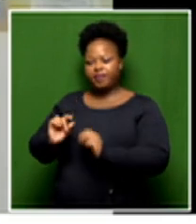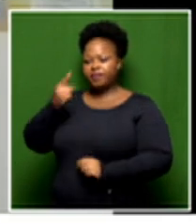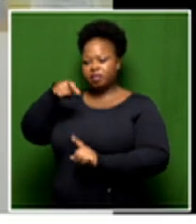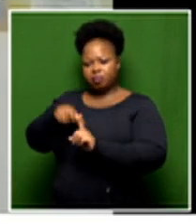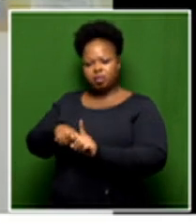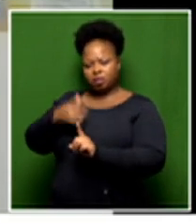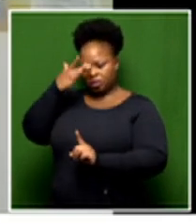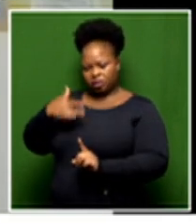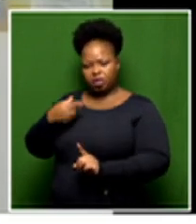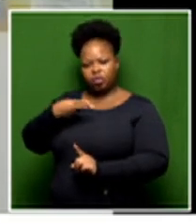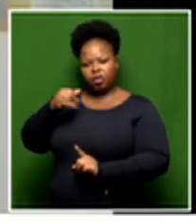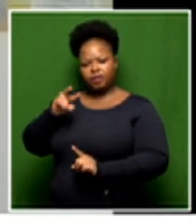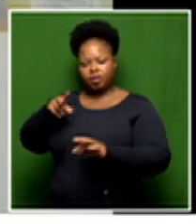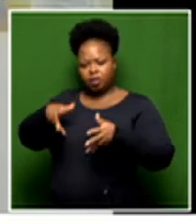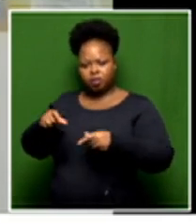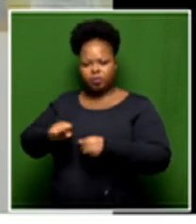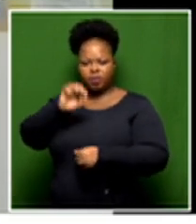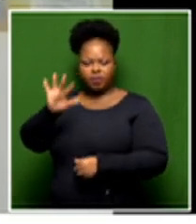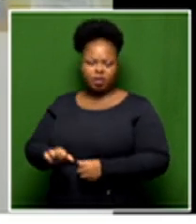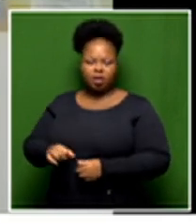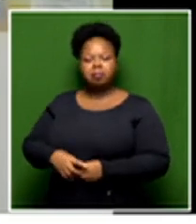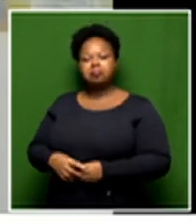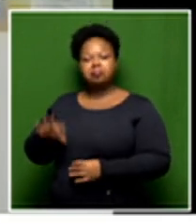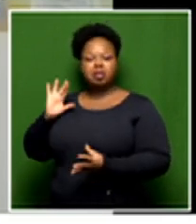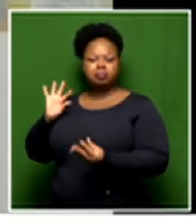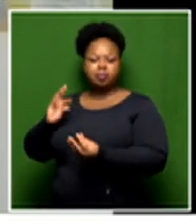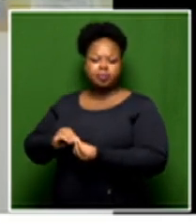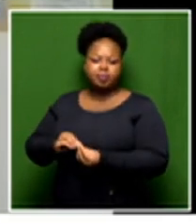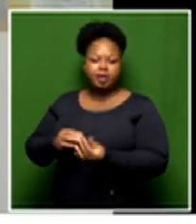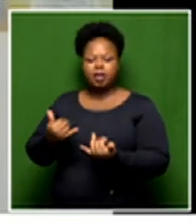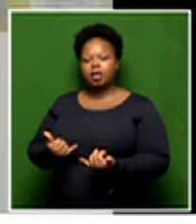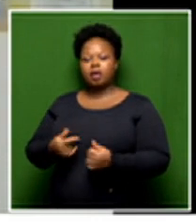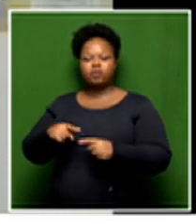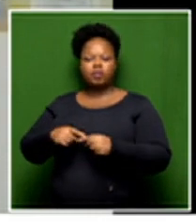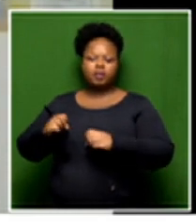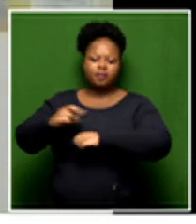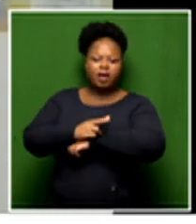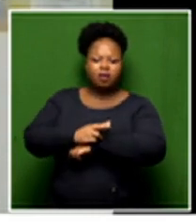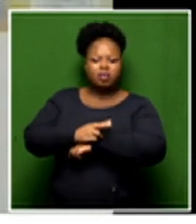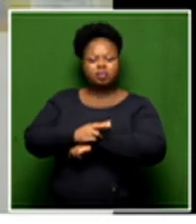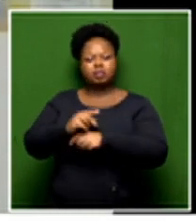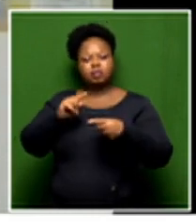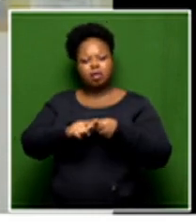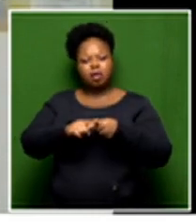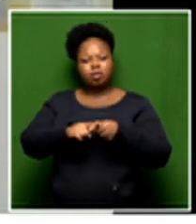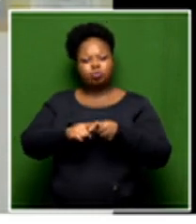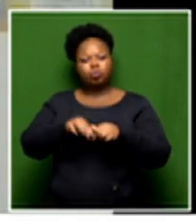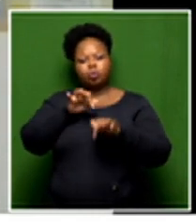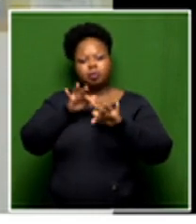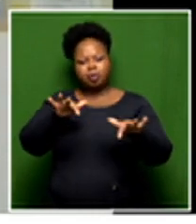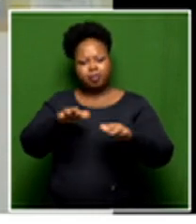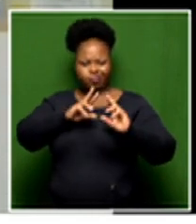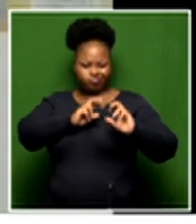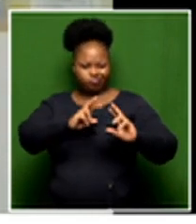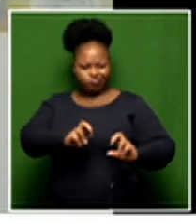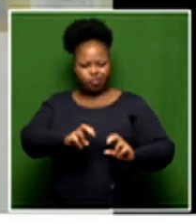HIV in South Africa, we've since then gone through the entry phase of the virus into our population. Then there